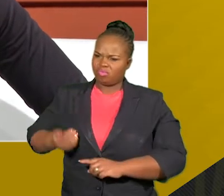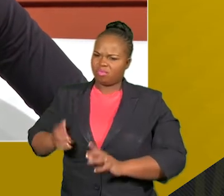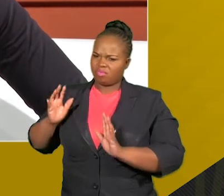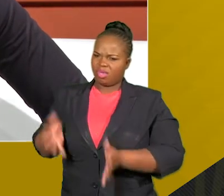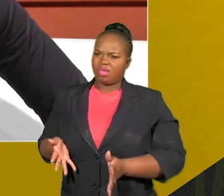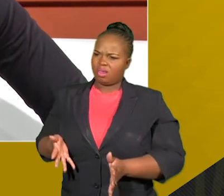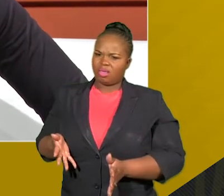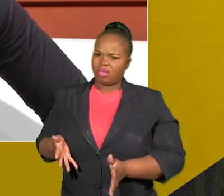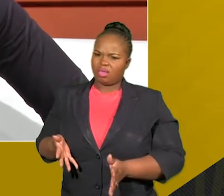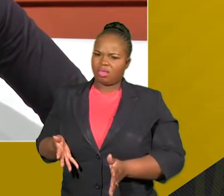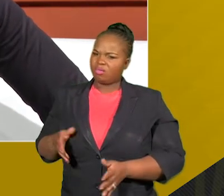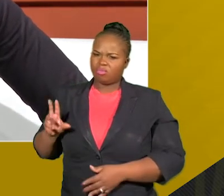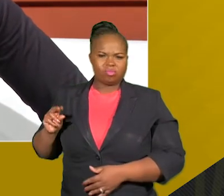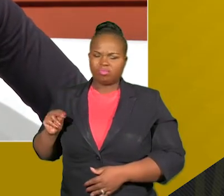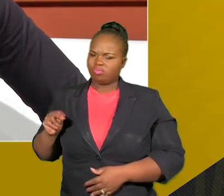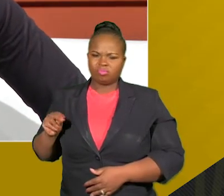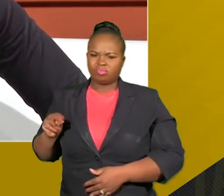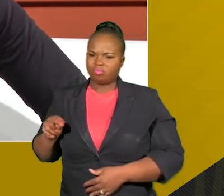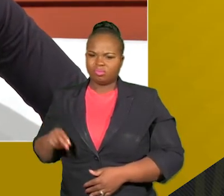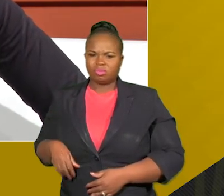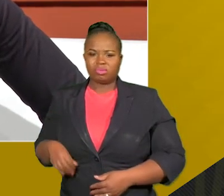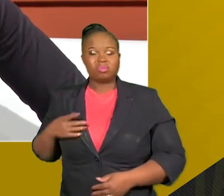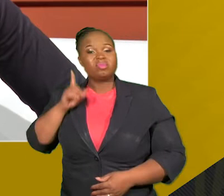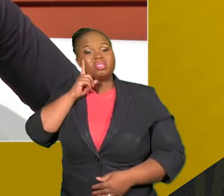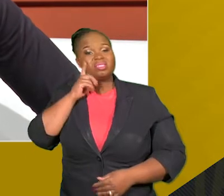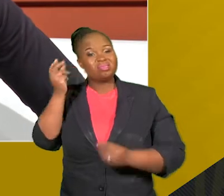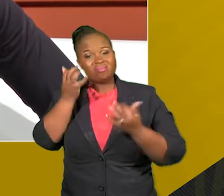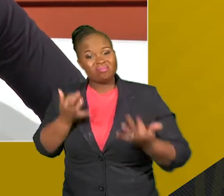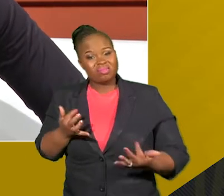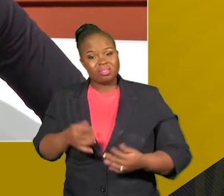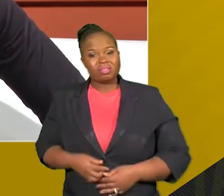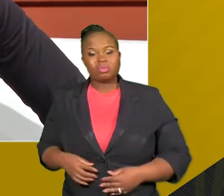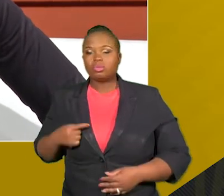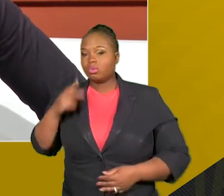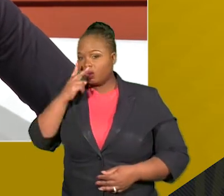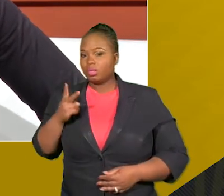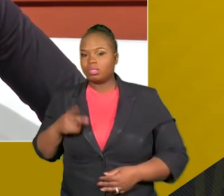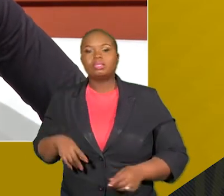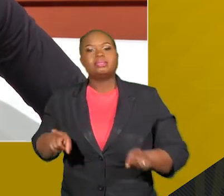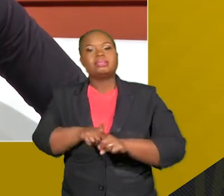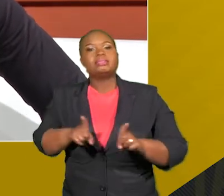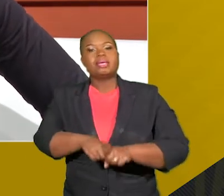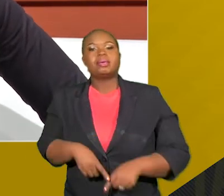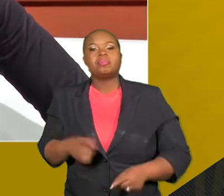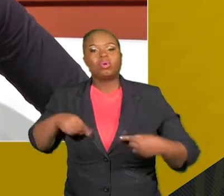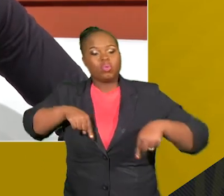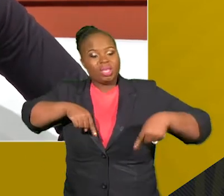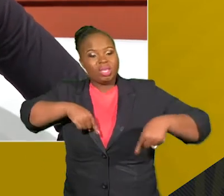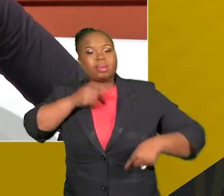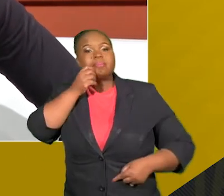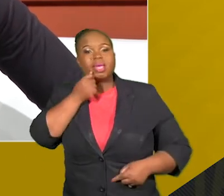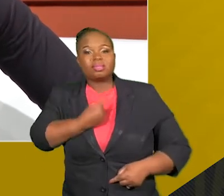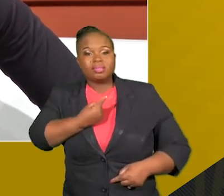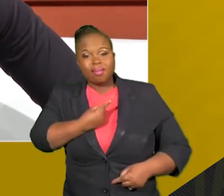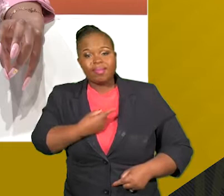or their toxic masculinity on women only. Go and look at the statistics. Don't look at femicide only, look at homicide. We are afraid of men, Tina, men